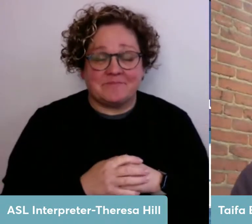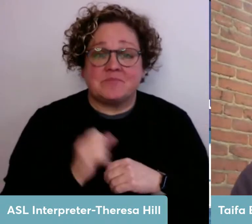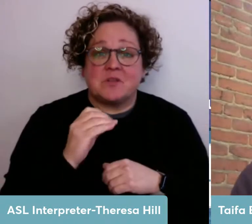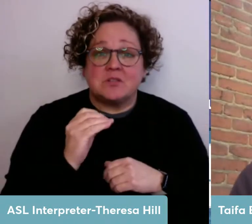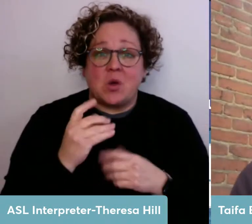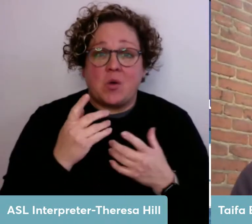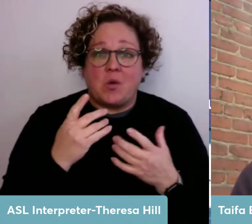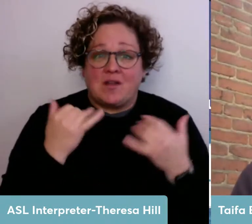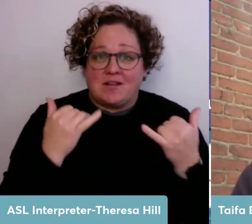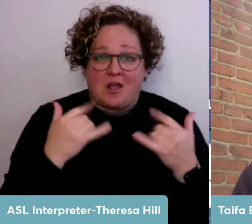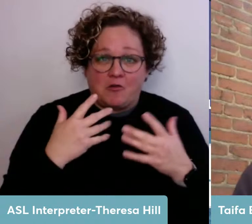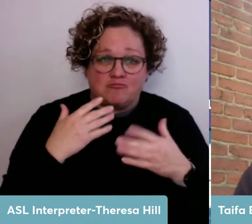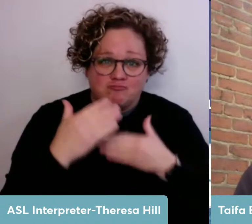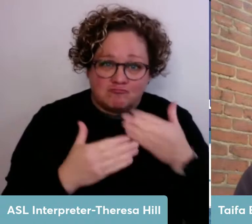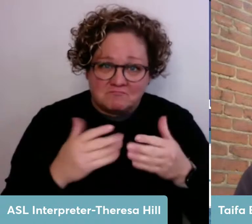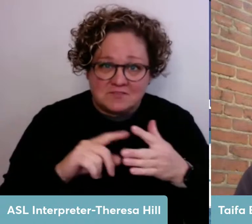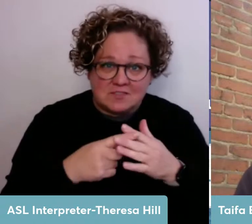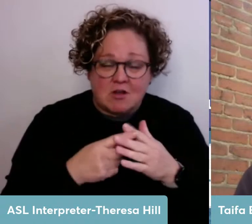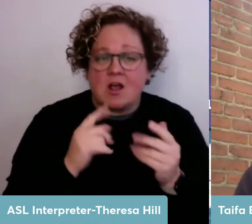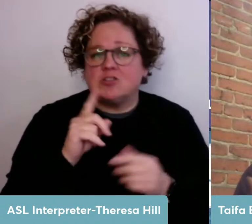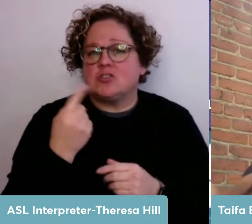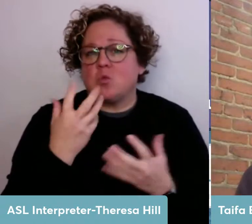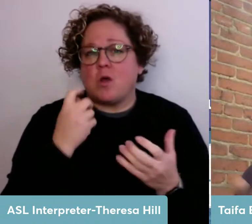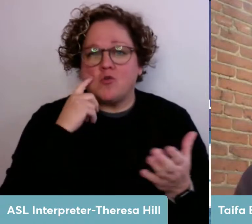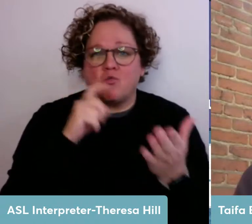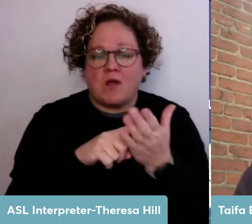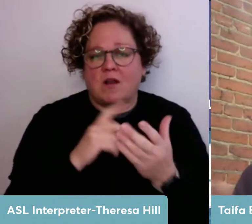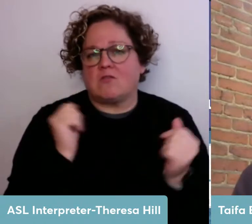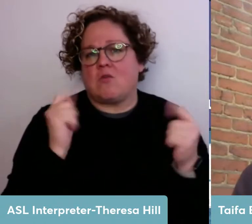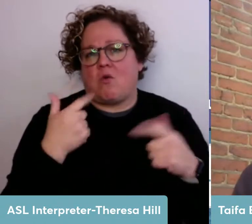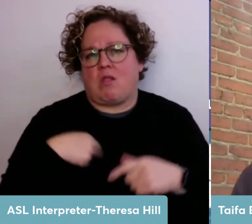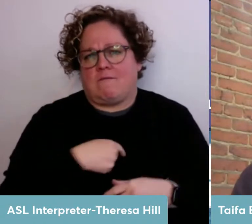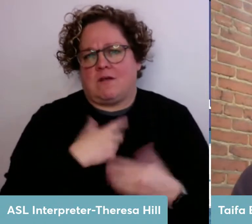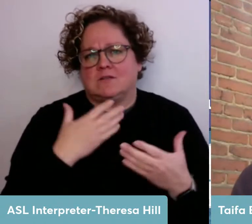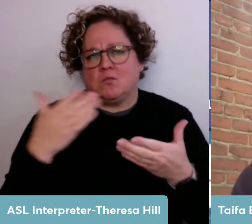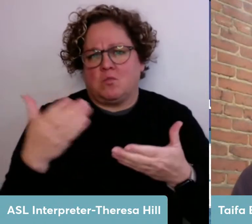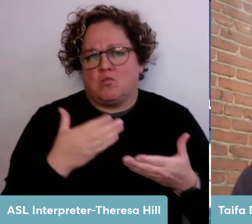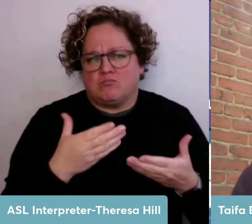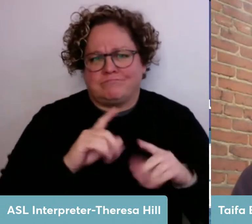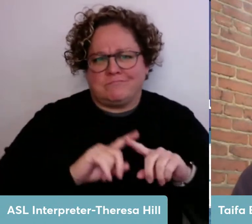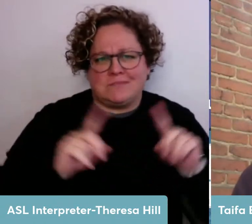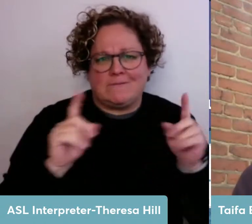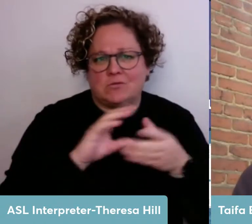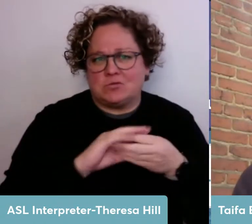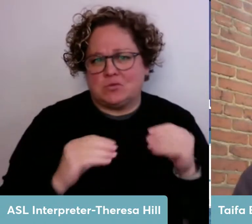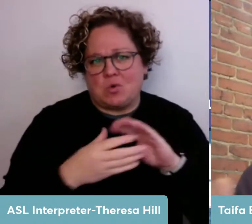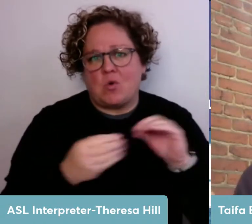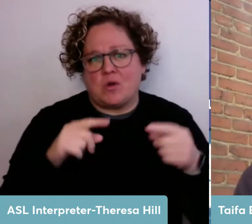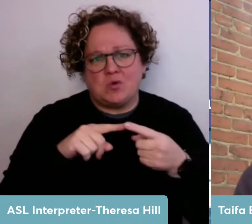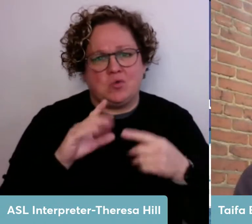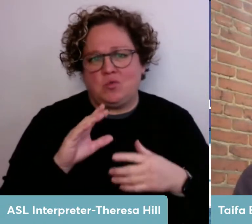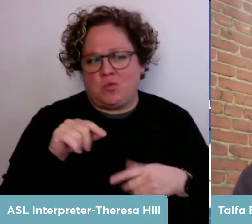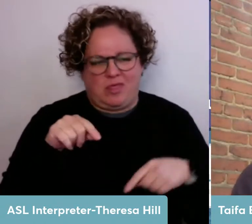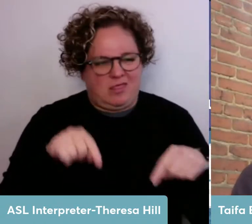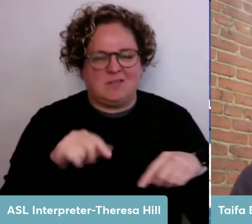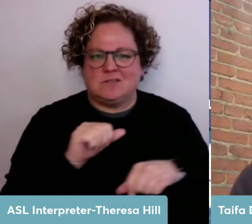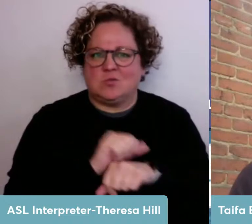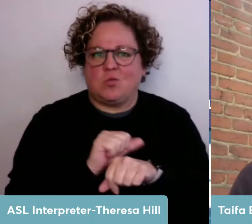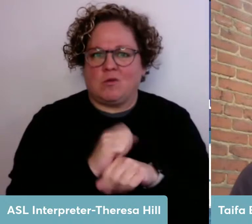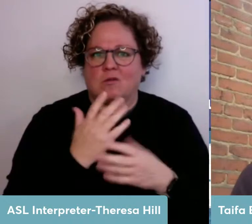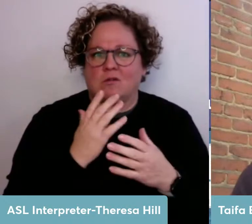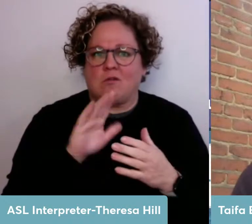get started, I want to just recognize that we all bring a different story to this work. We all bring a different